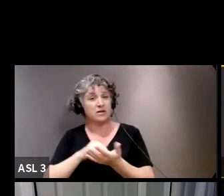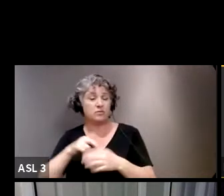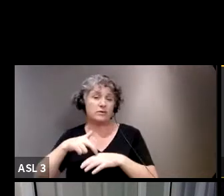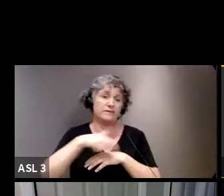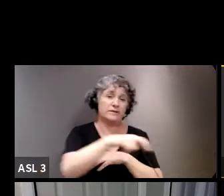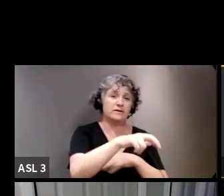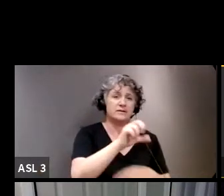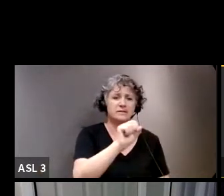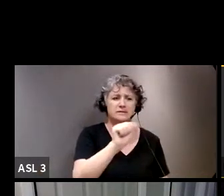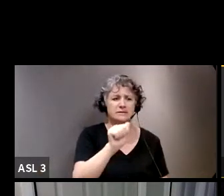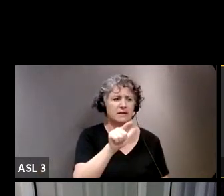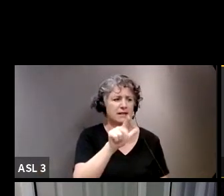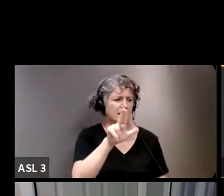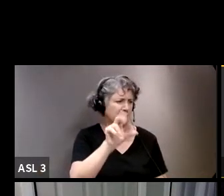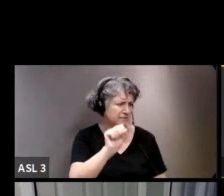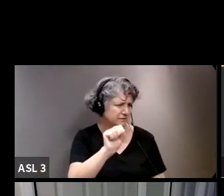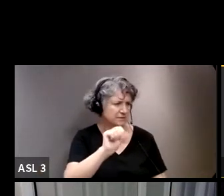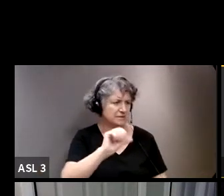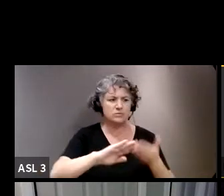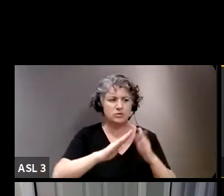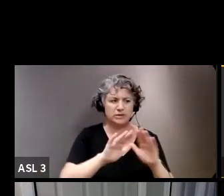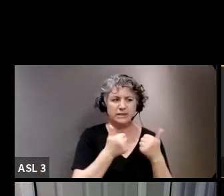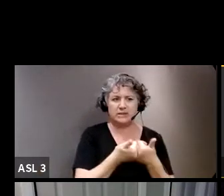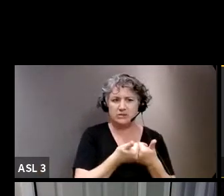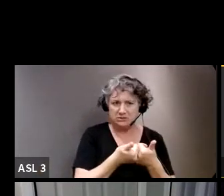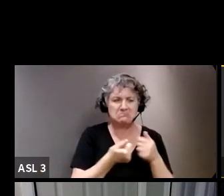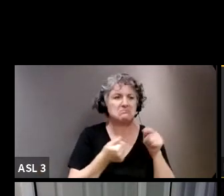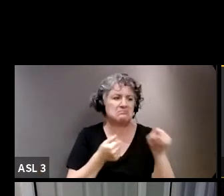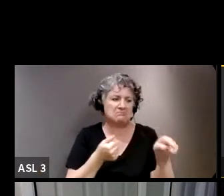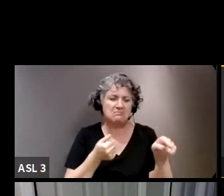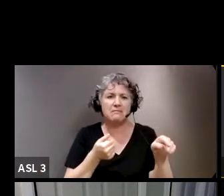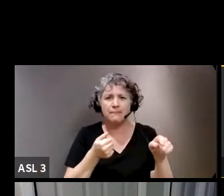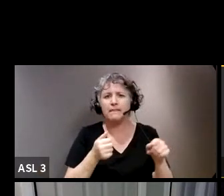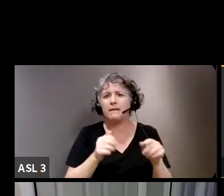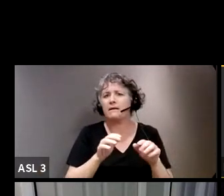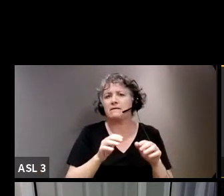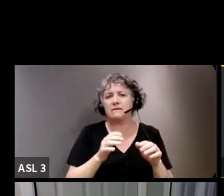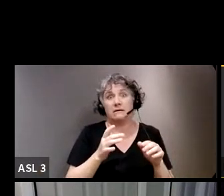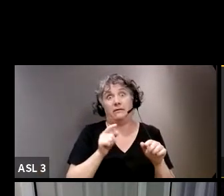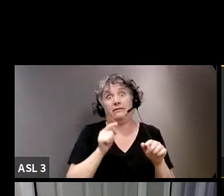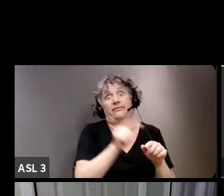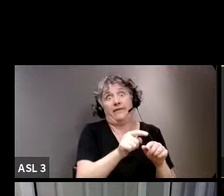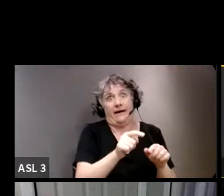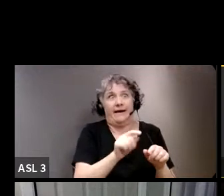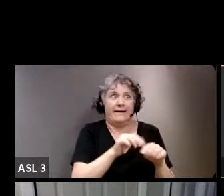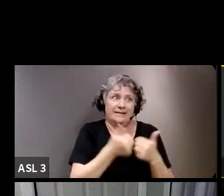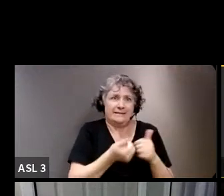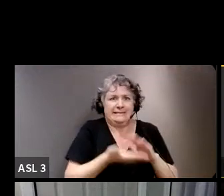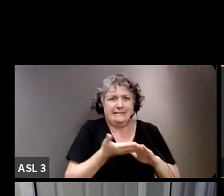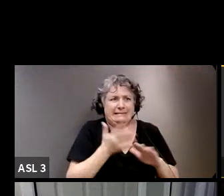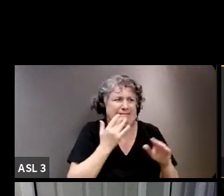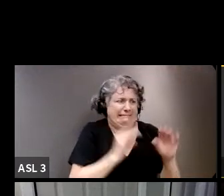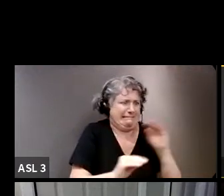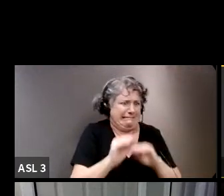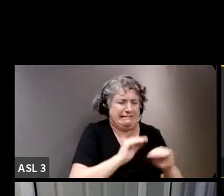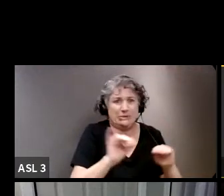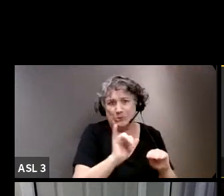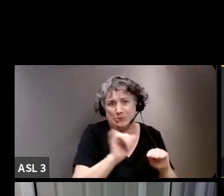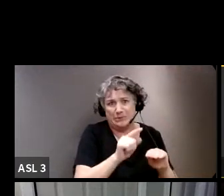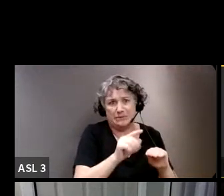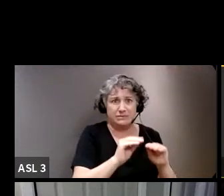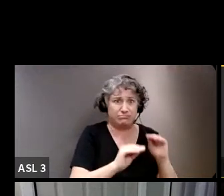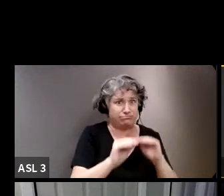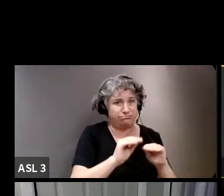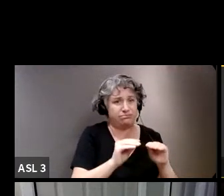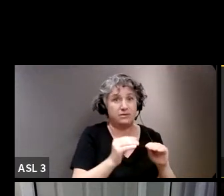community agency one of these agencies that we talk about that is scraping by for more funding the wait list